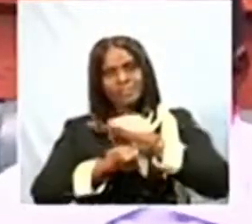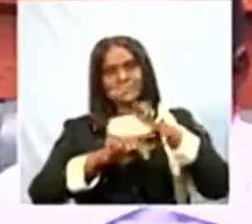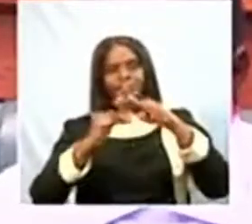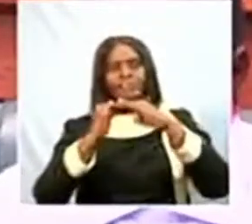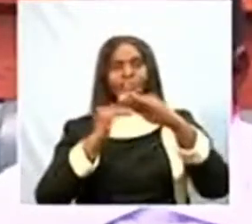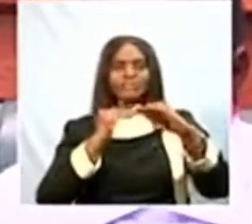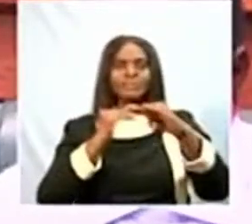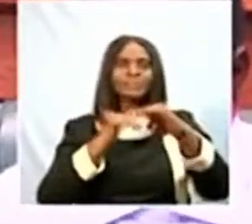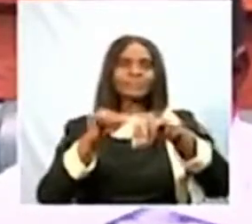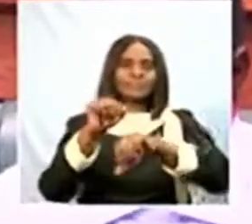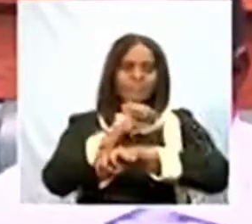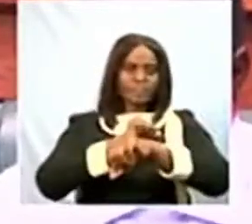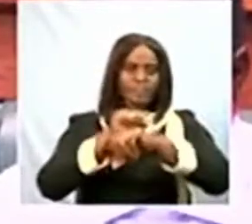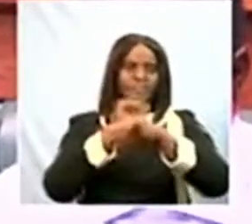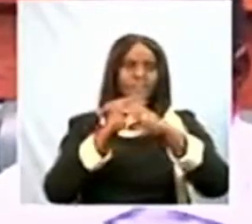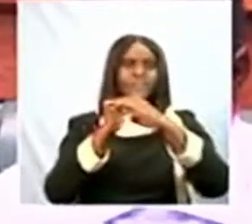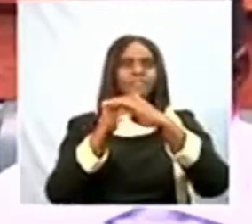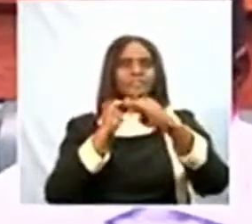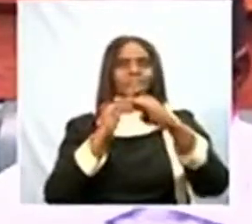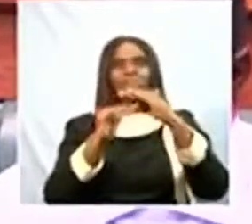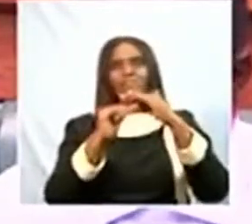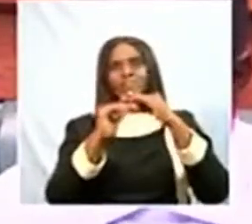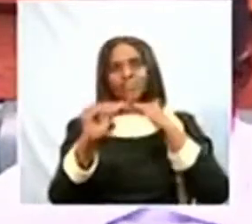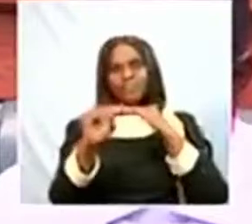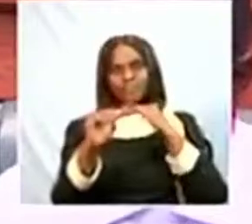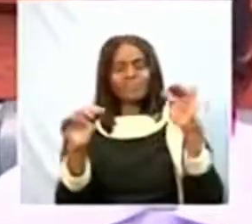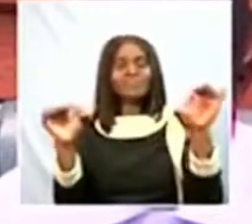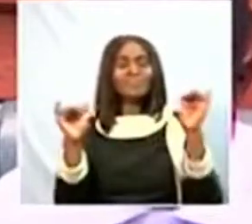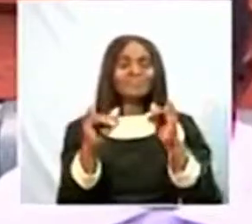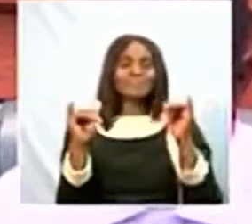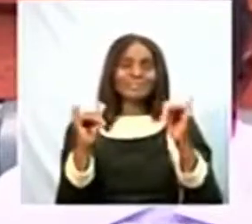to the senior level.